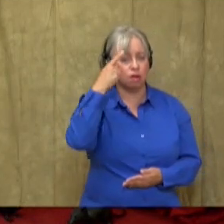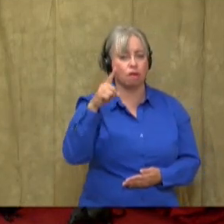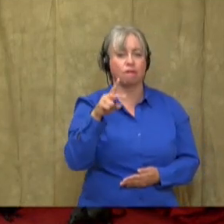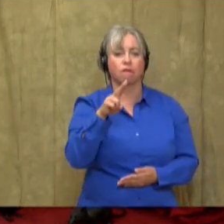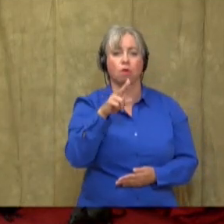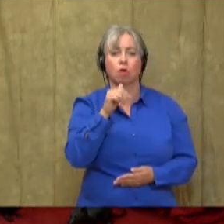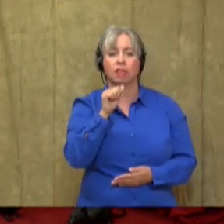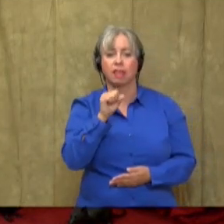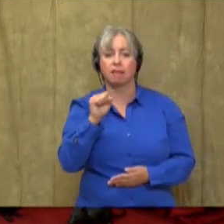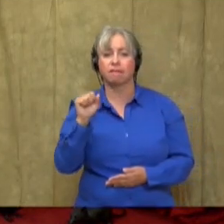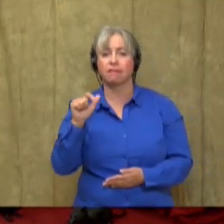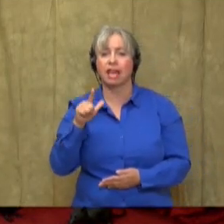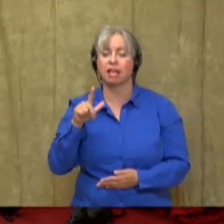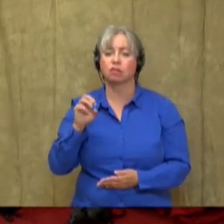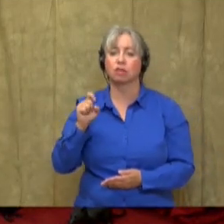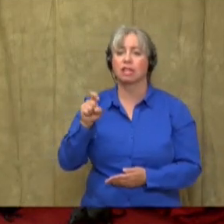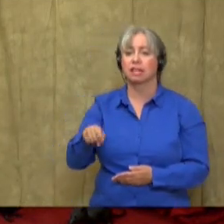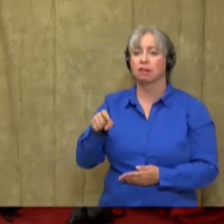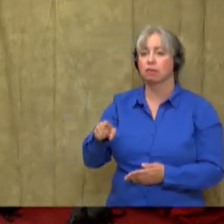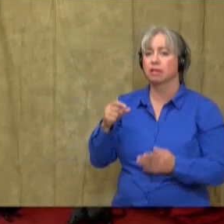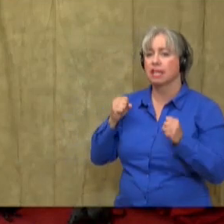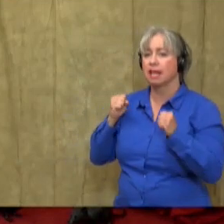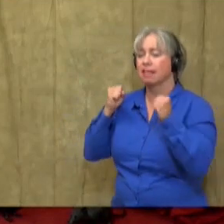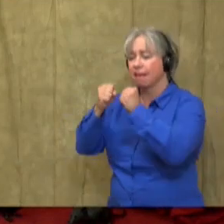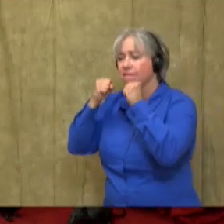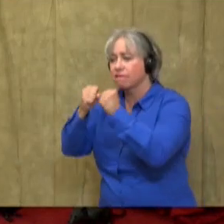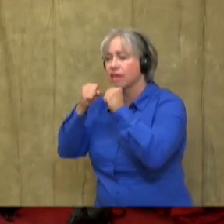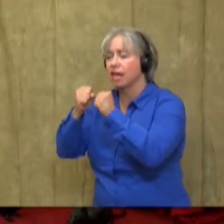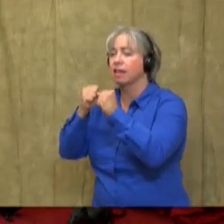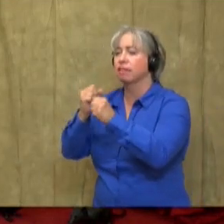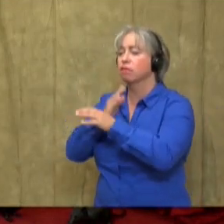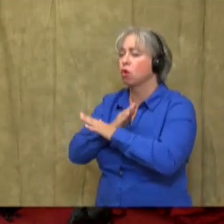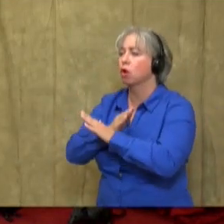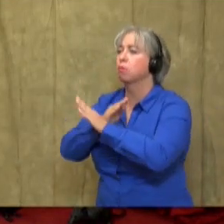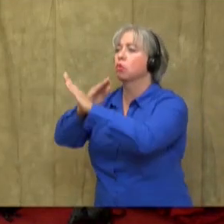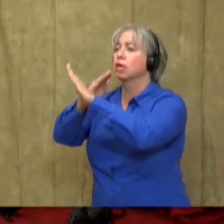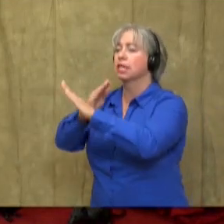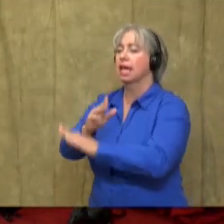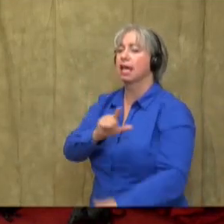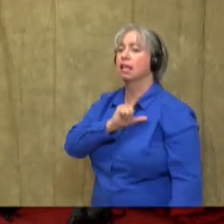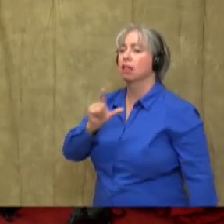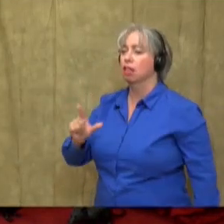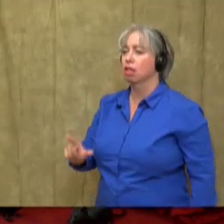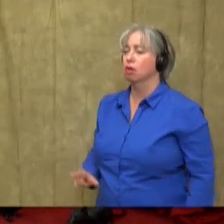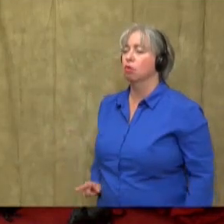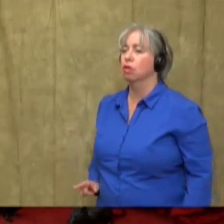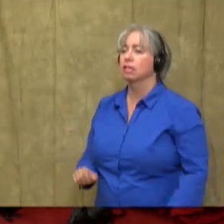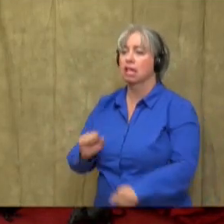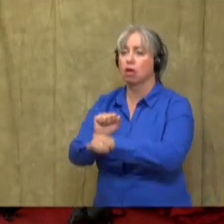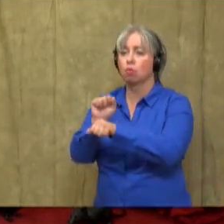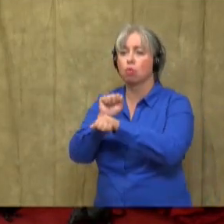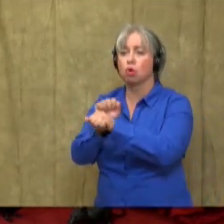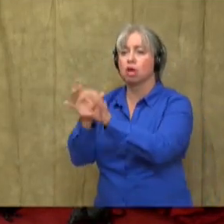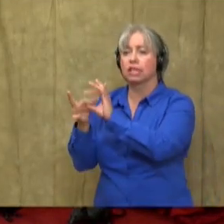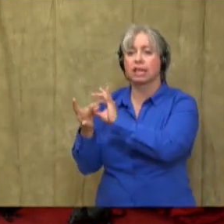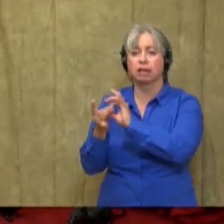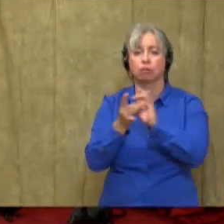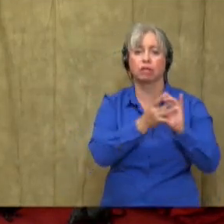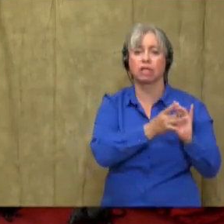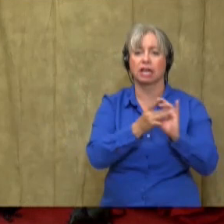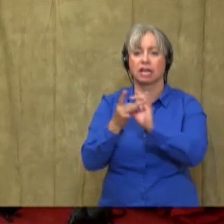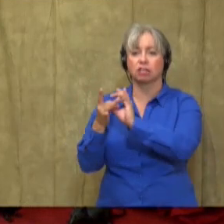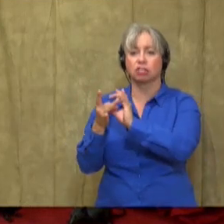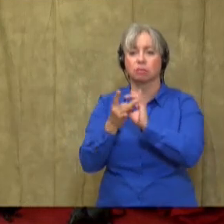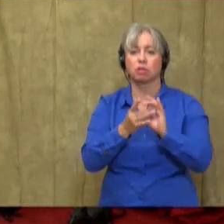in return had to fight for and protect their lords. It was all about a working relationship between the